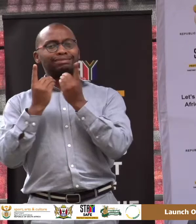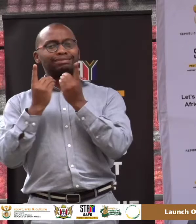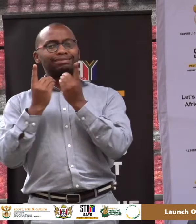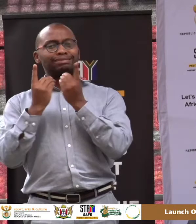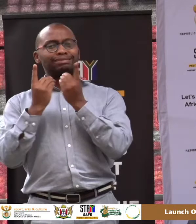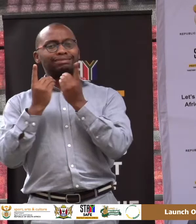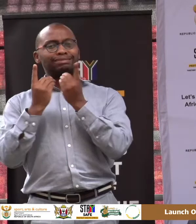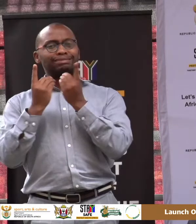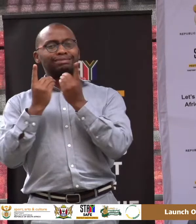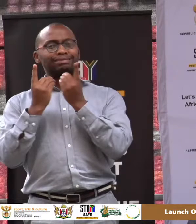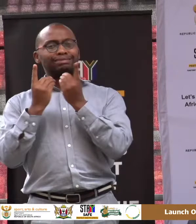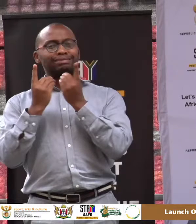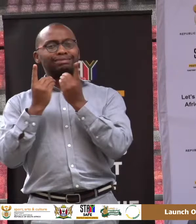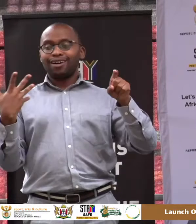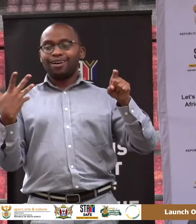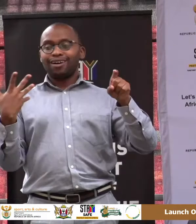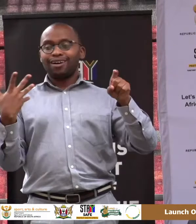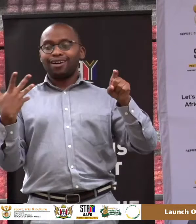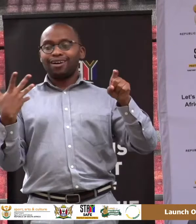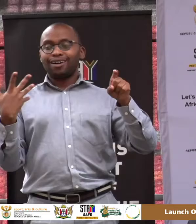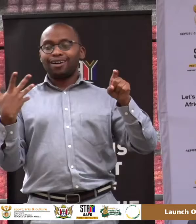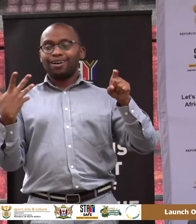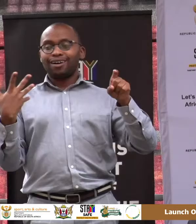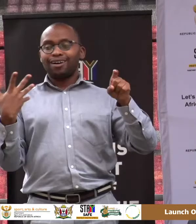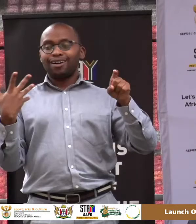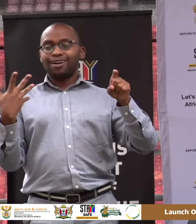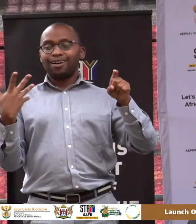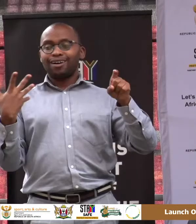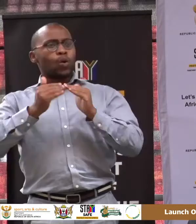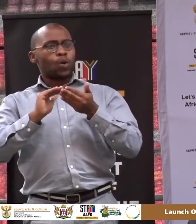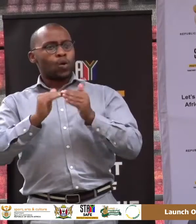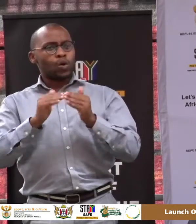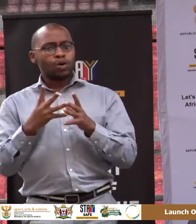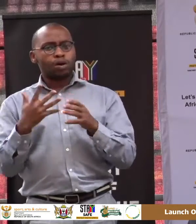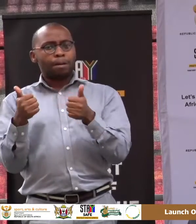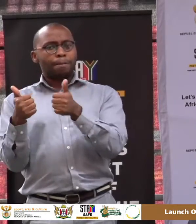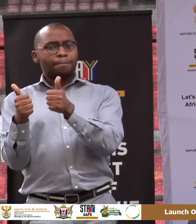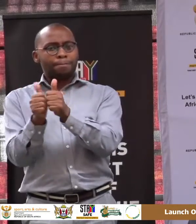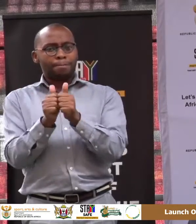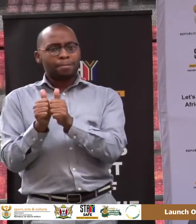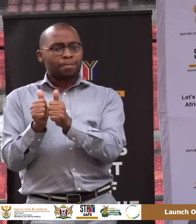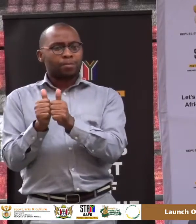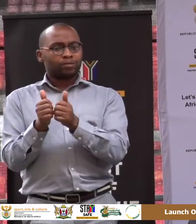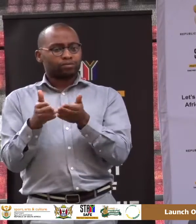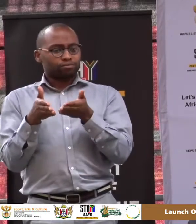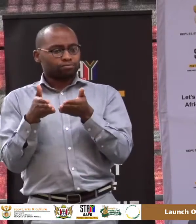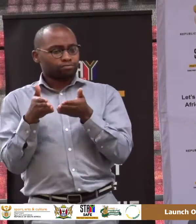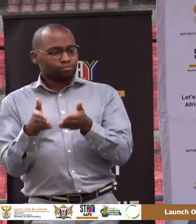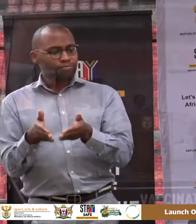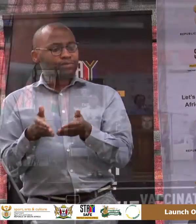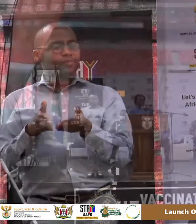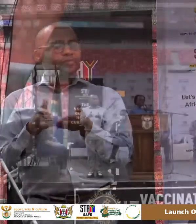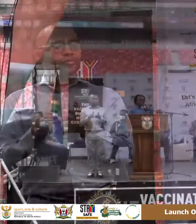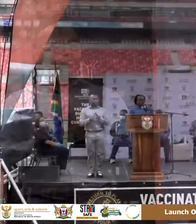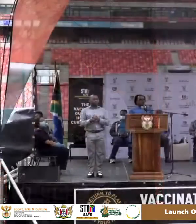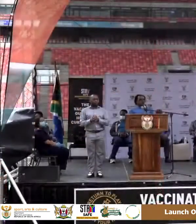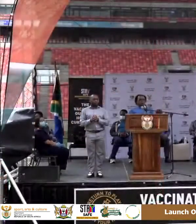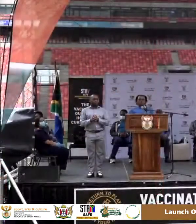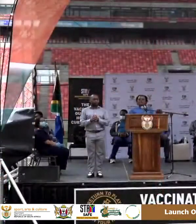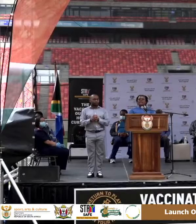our own civil society, with our own partners, in particular our artists,